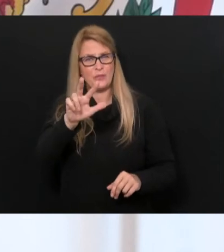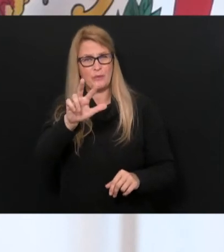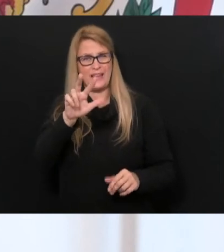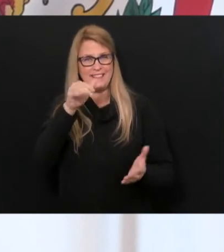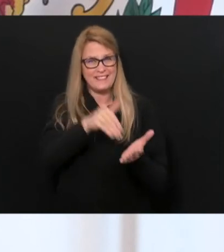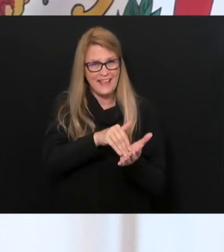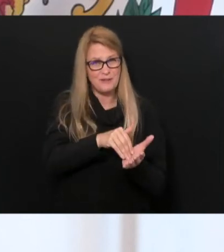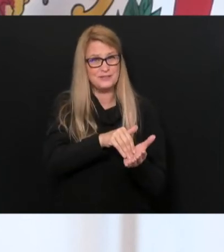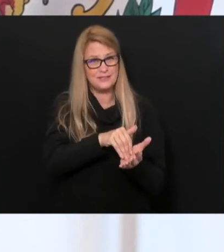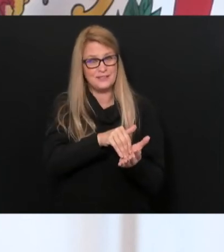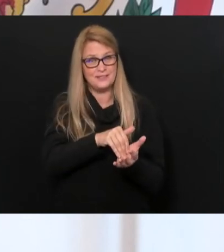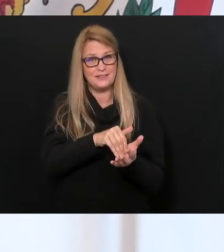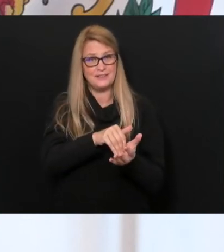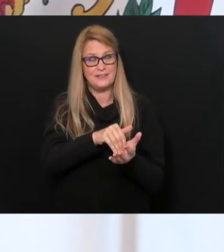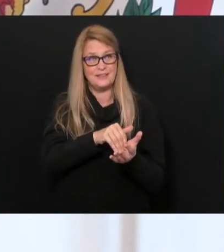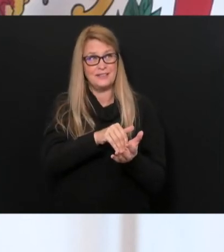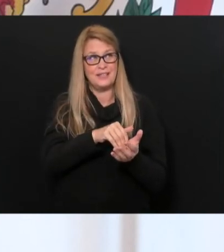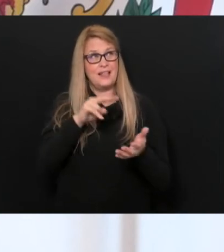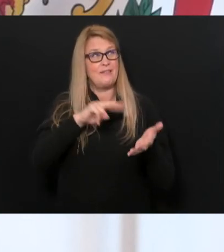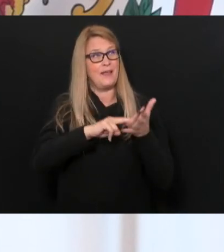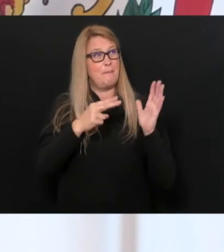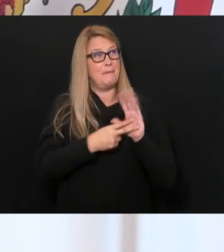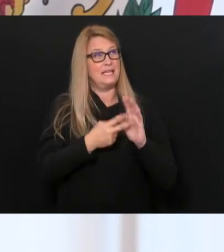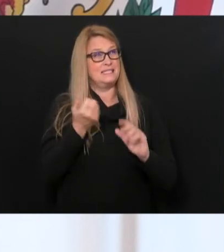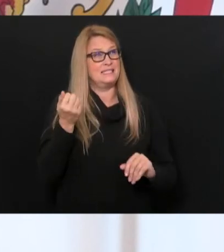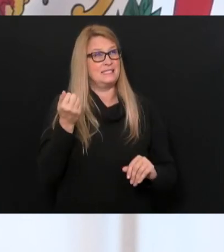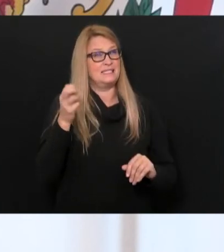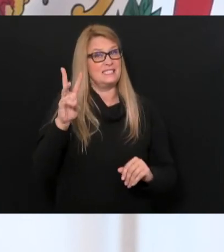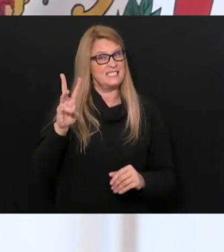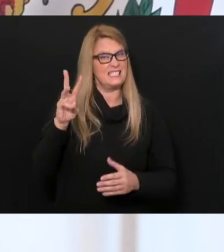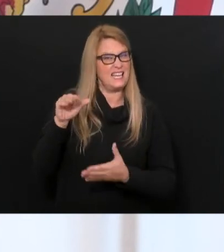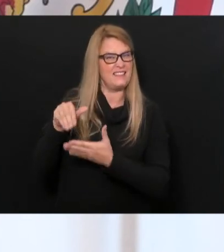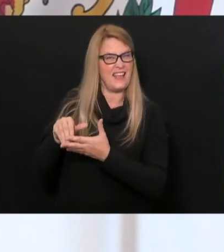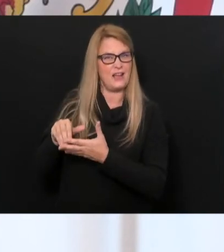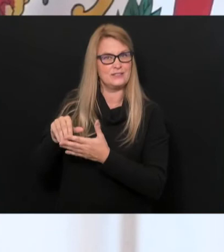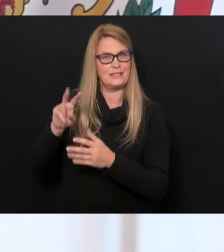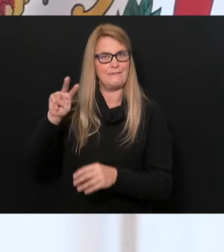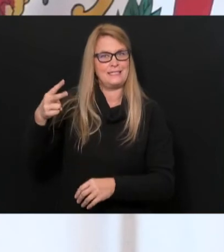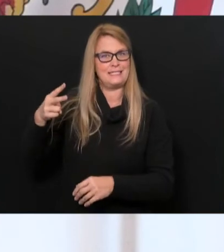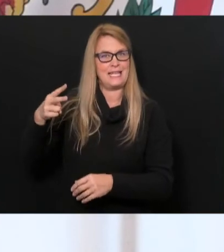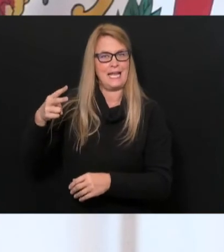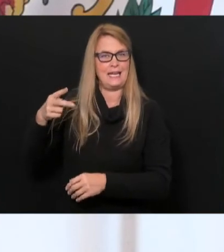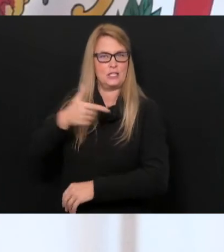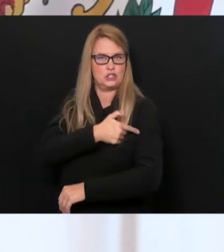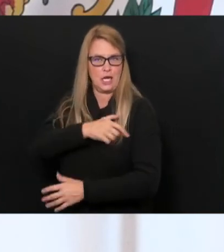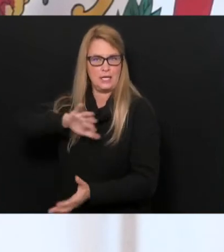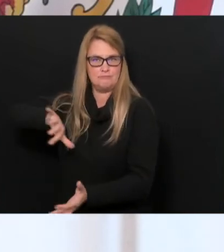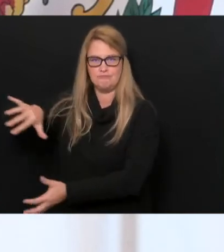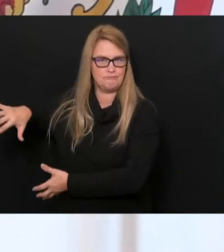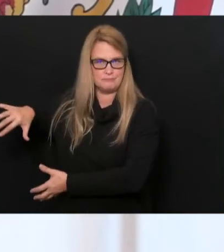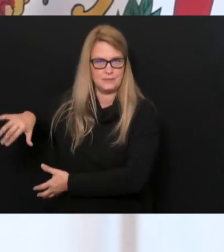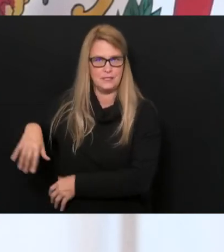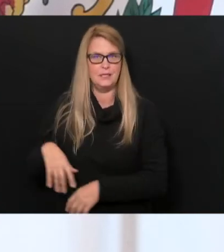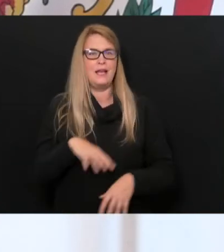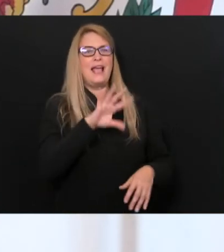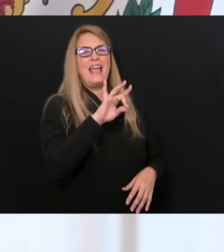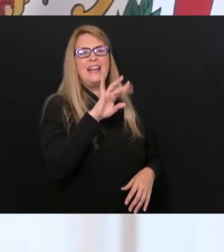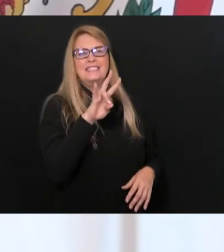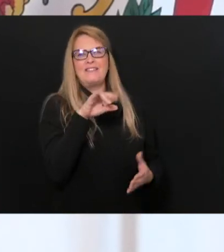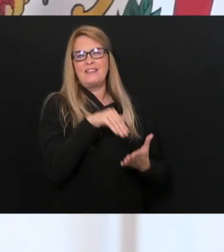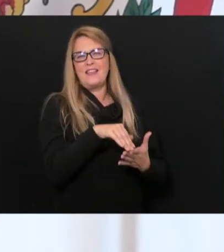103,000 is really counting, I think 16,000 are the second doses. They shouldn't be counted. You should really be looking at 87,000